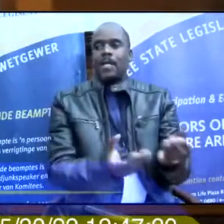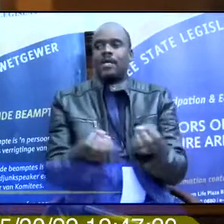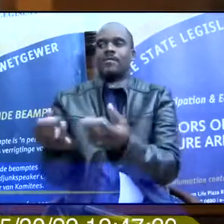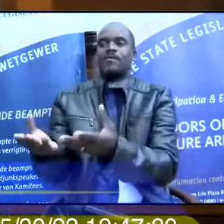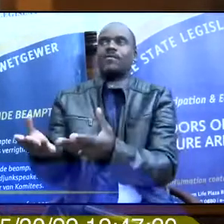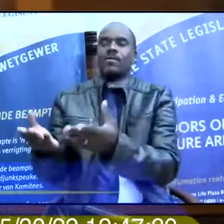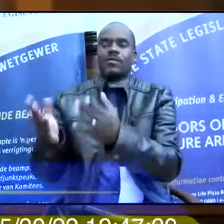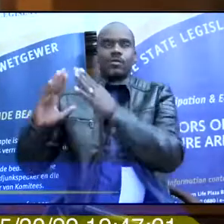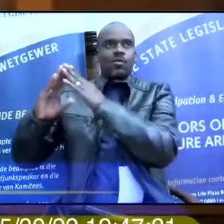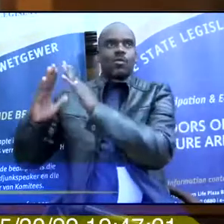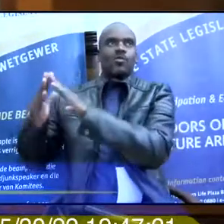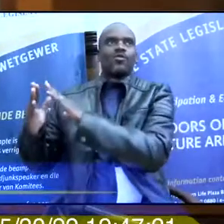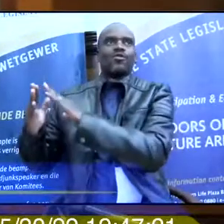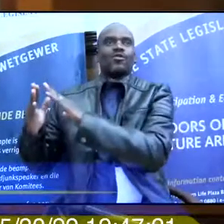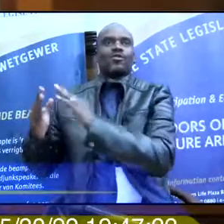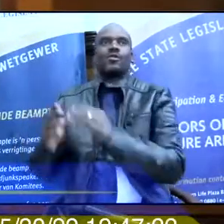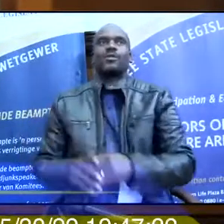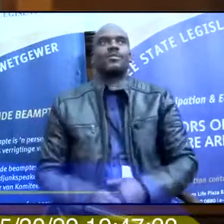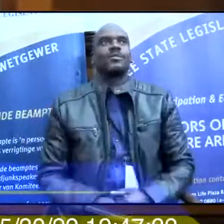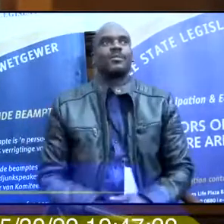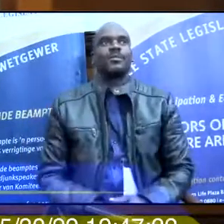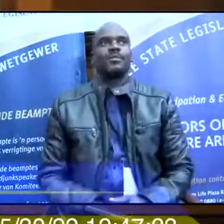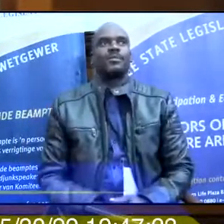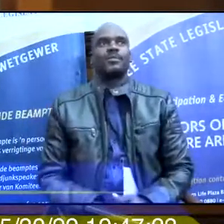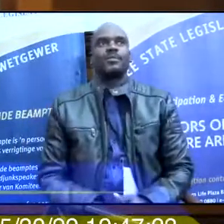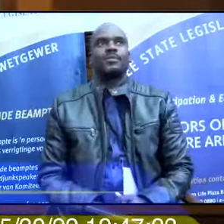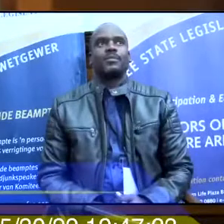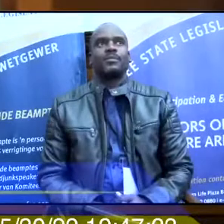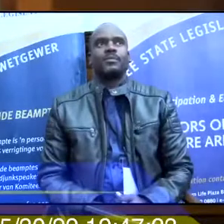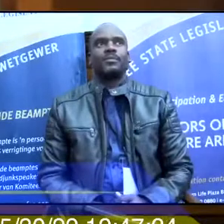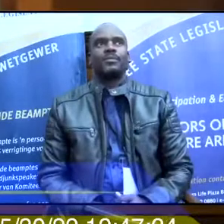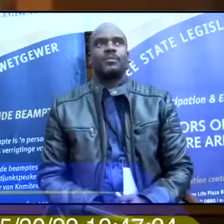but we are experiencing otherwise